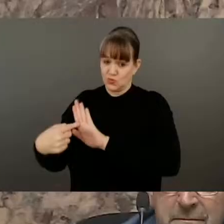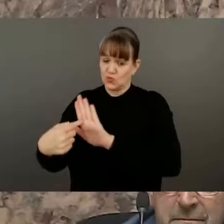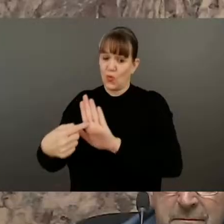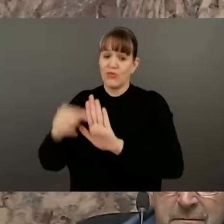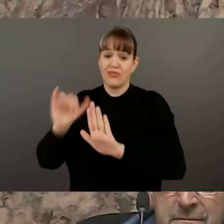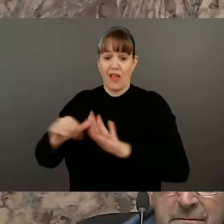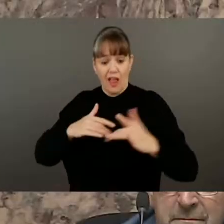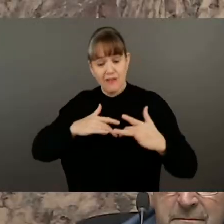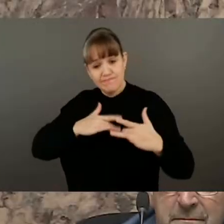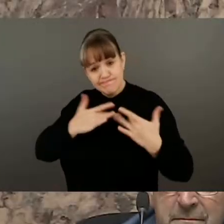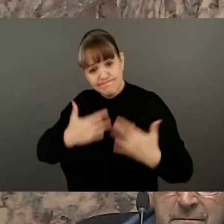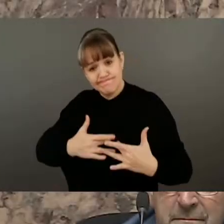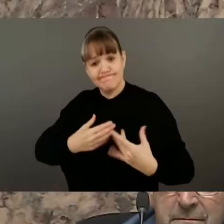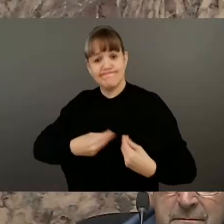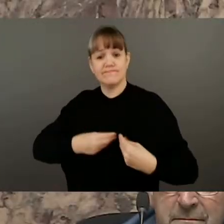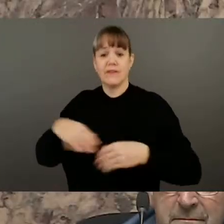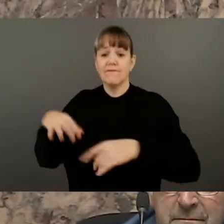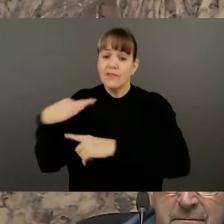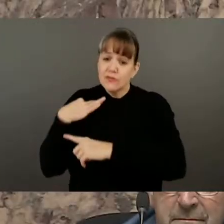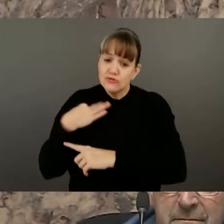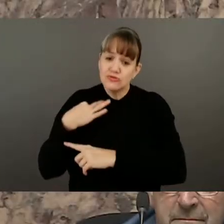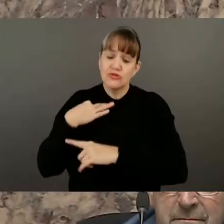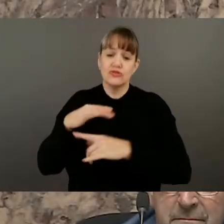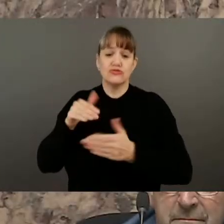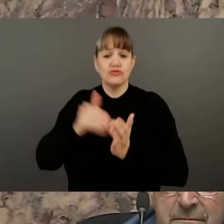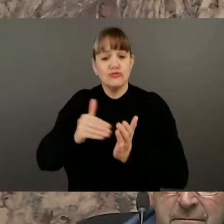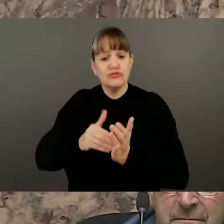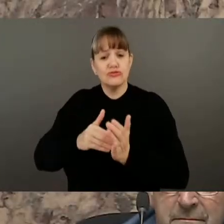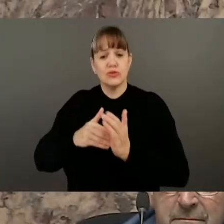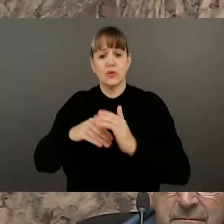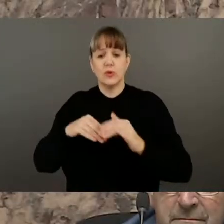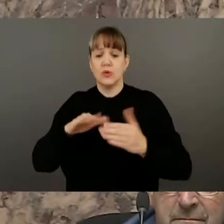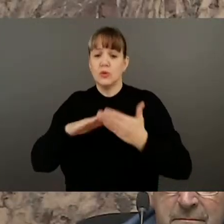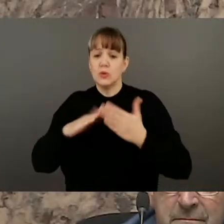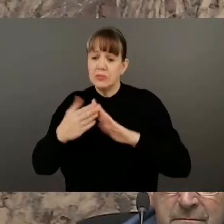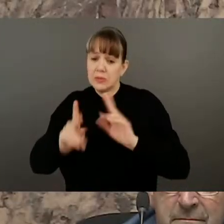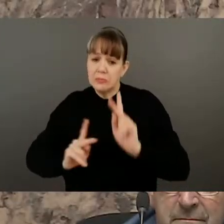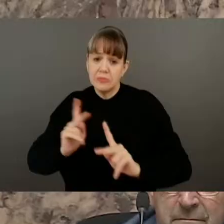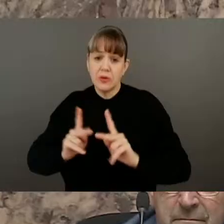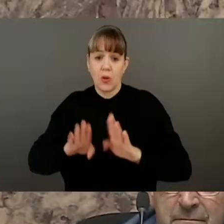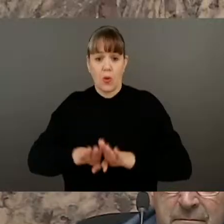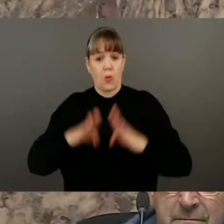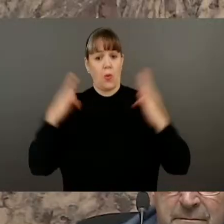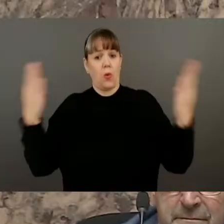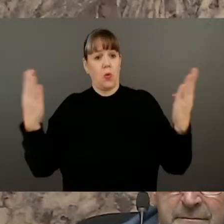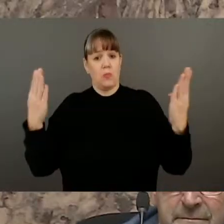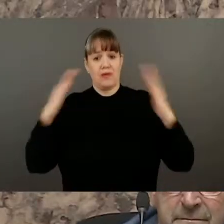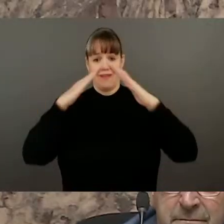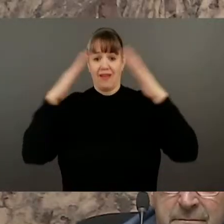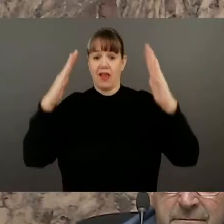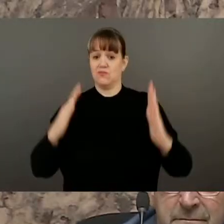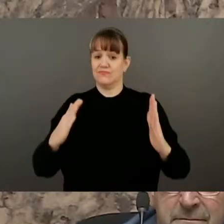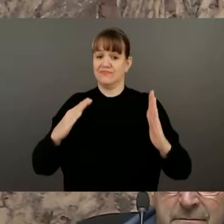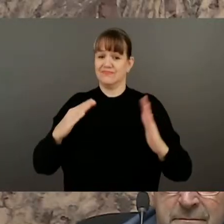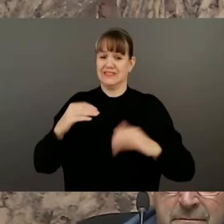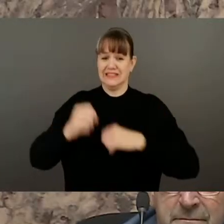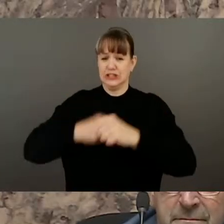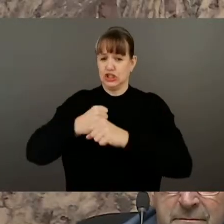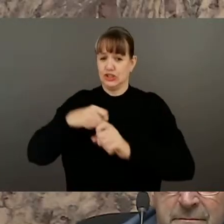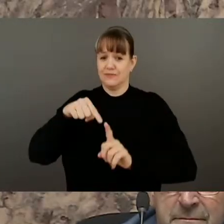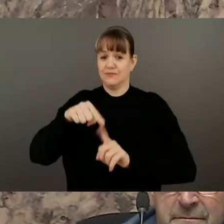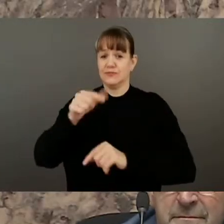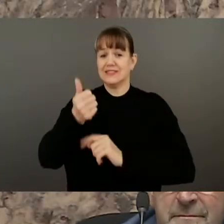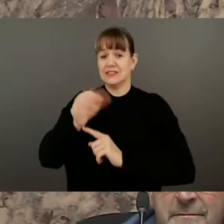the Aiken Community Hospice at Oceanfront Village in 2022. It was more than a ribbon cutting. It was a promise kept.